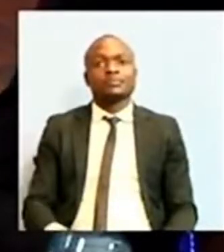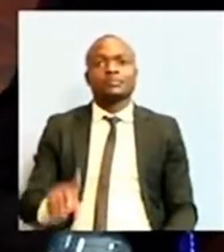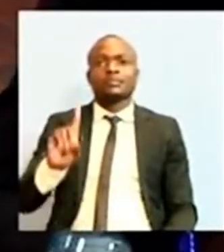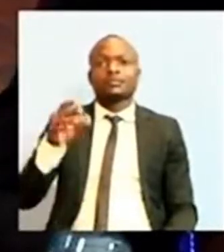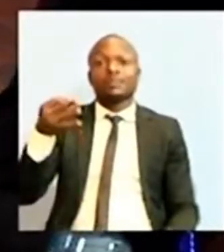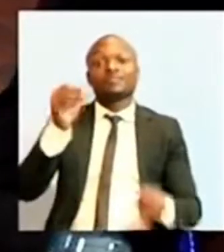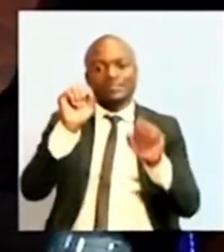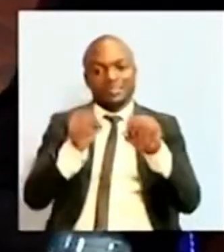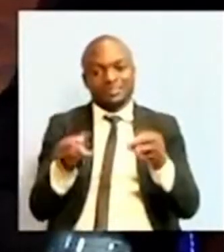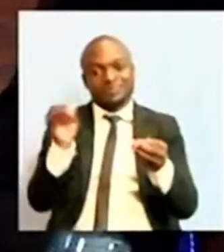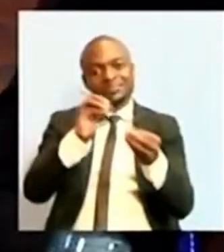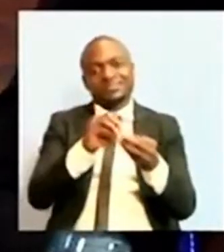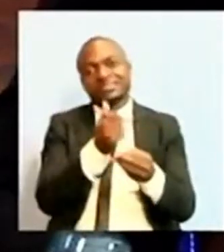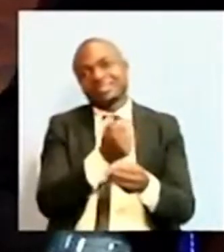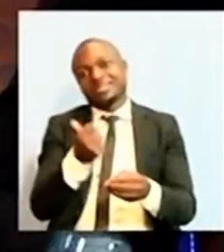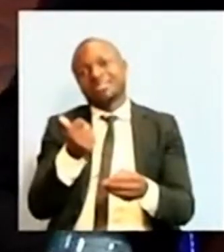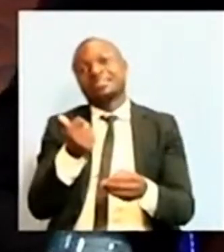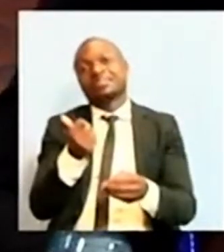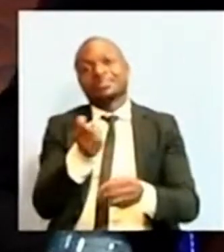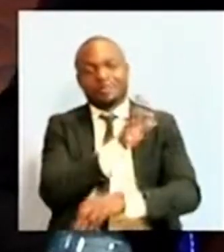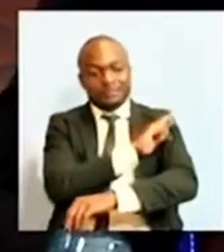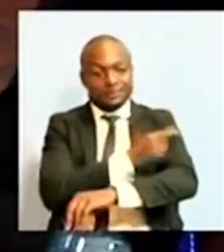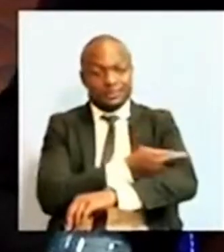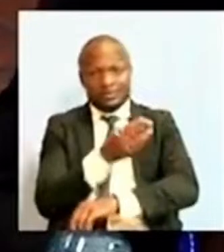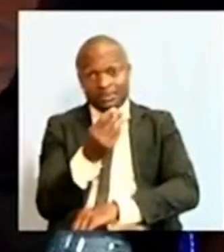add on the others.